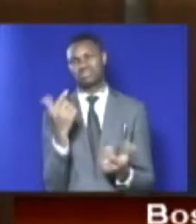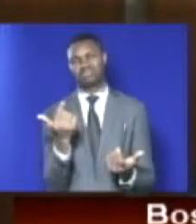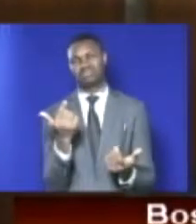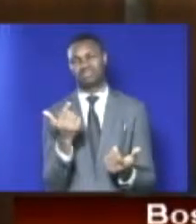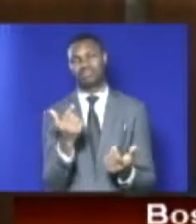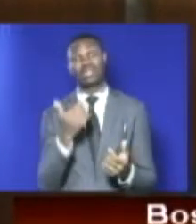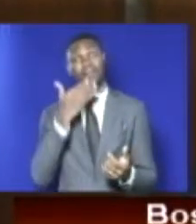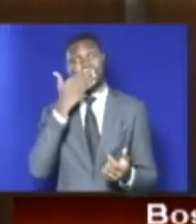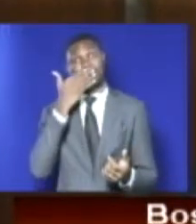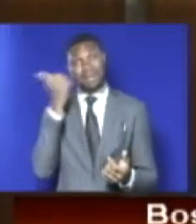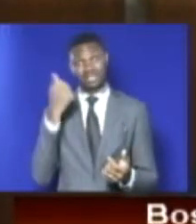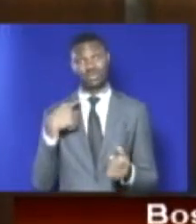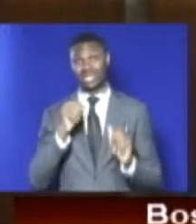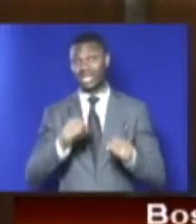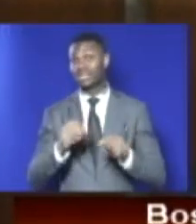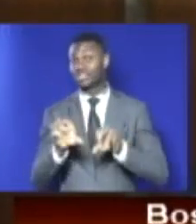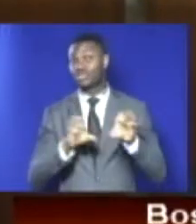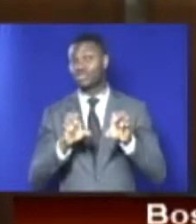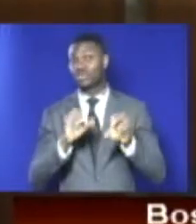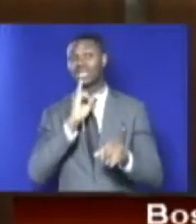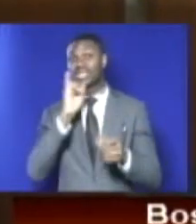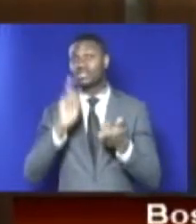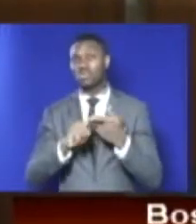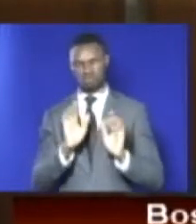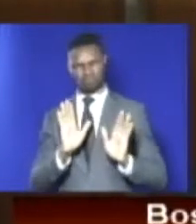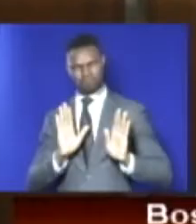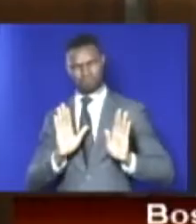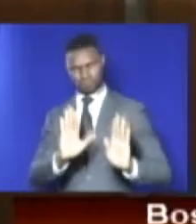The best we can do is to push